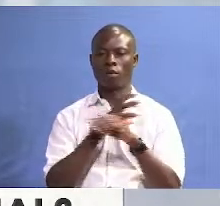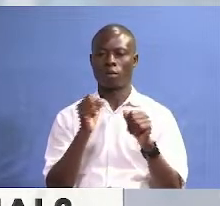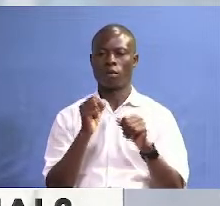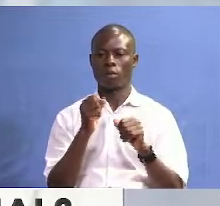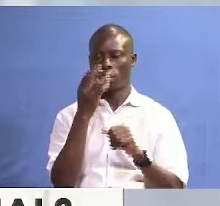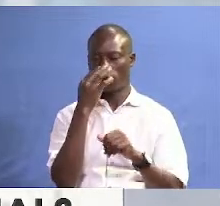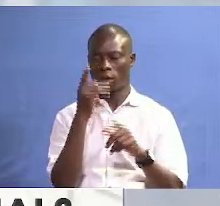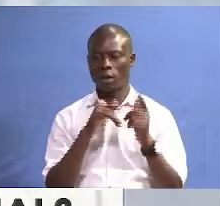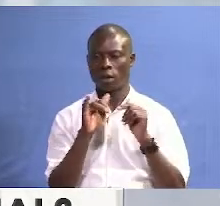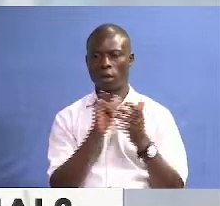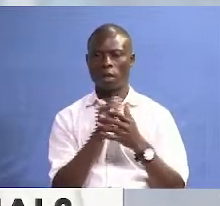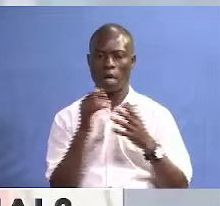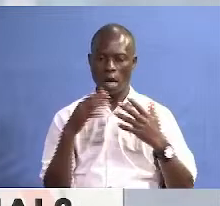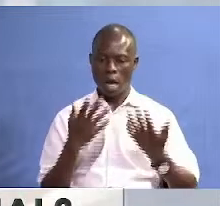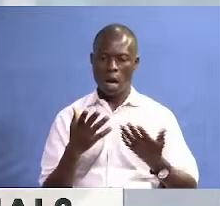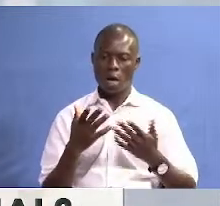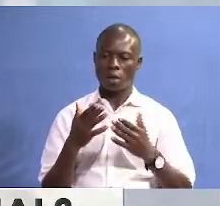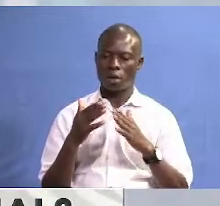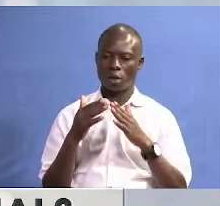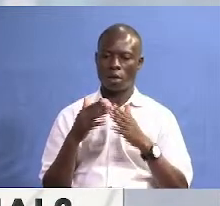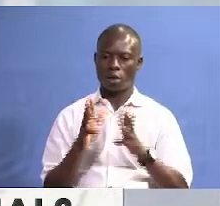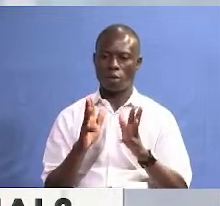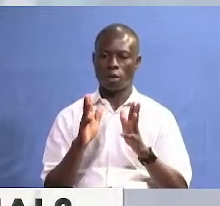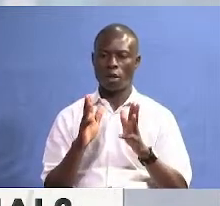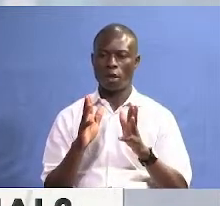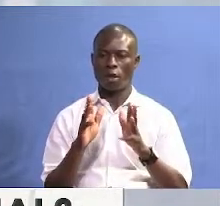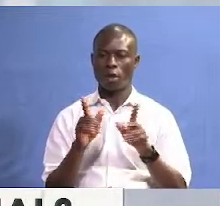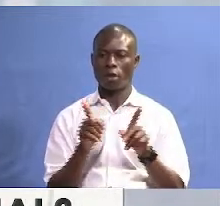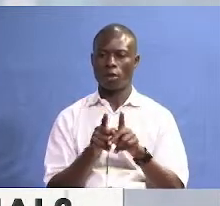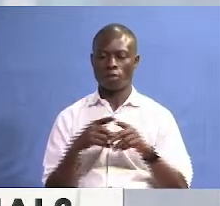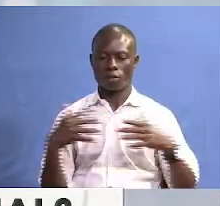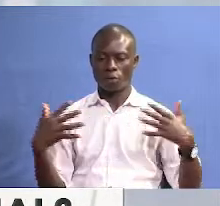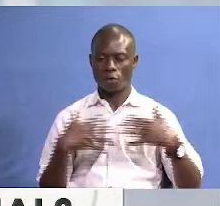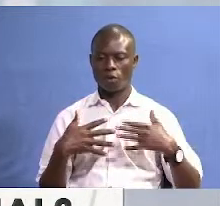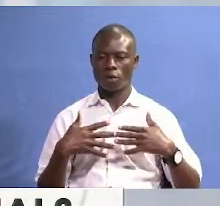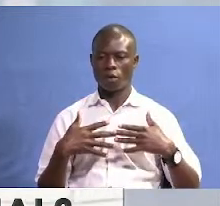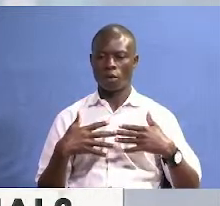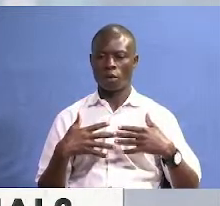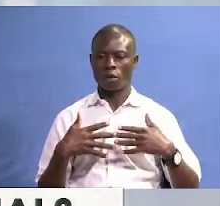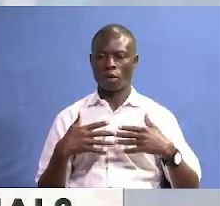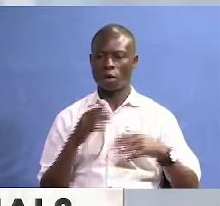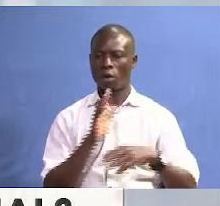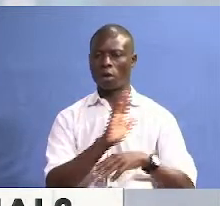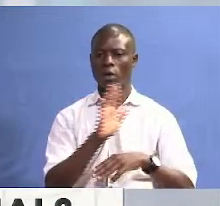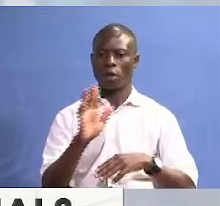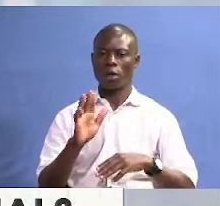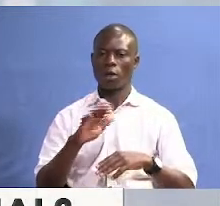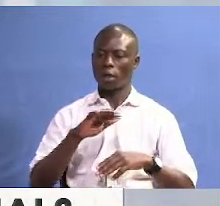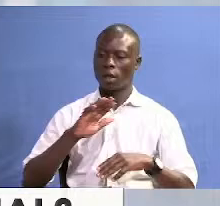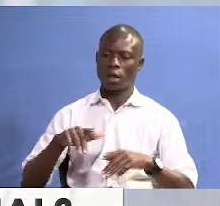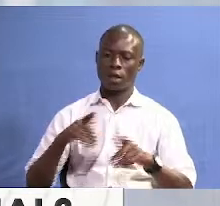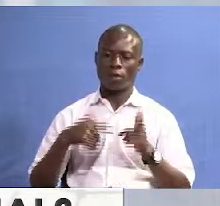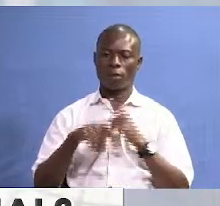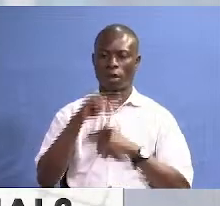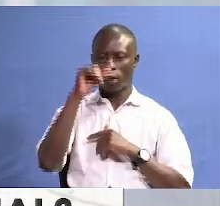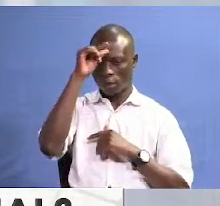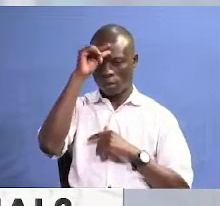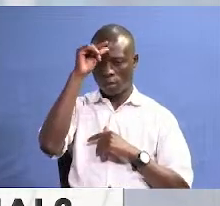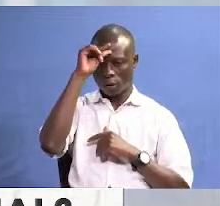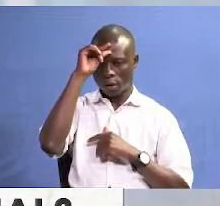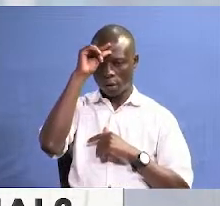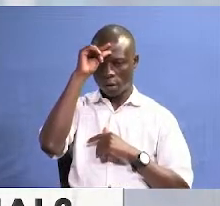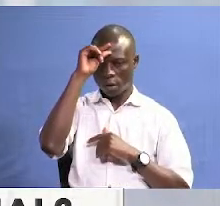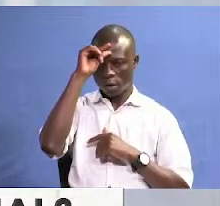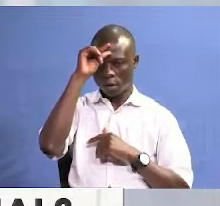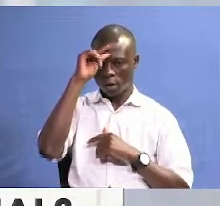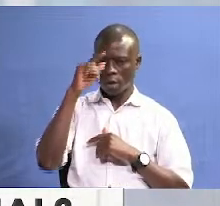a country in a state of, shock by this latest development. And of course, it's